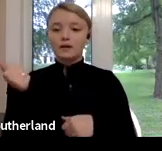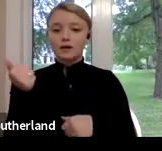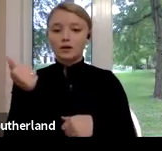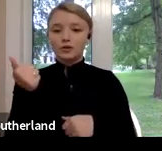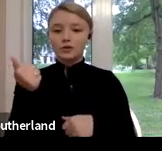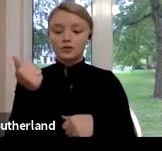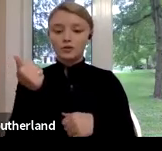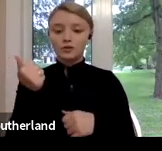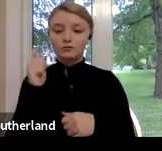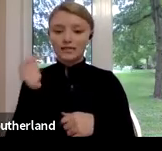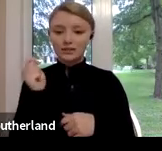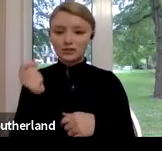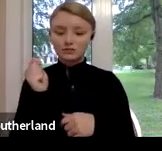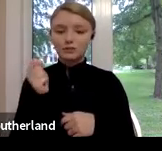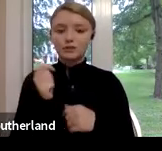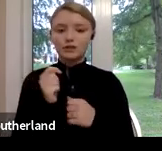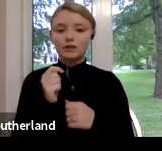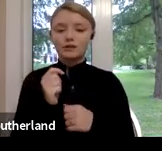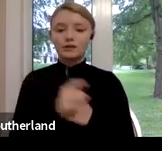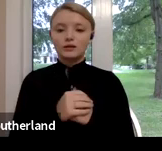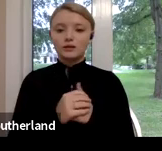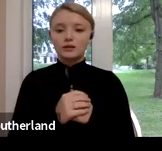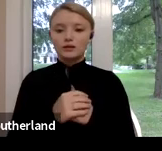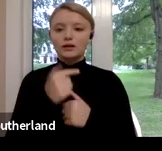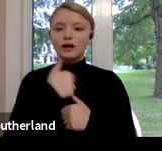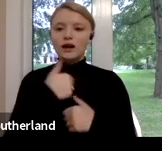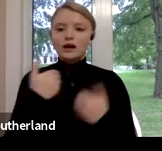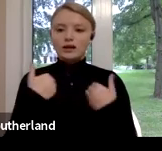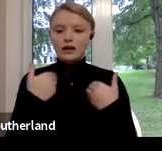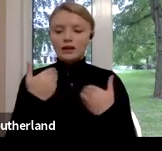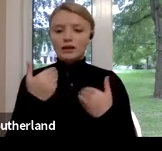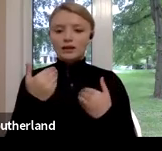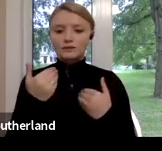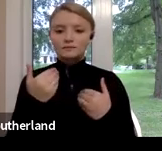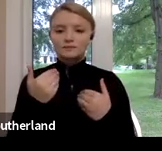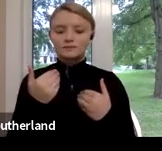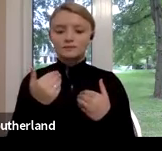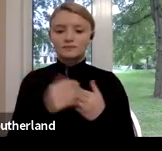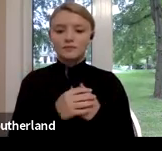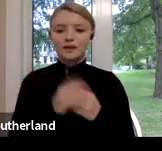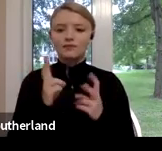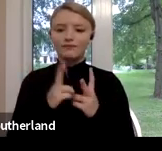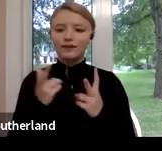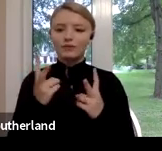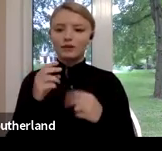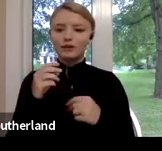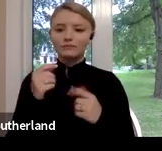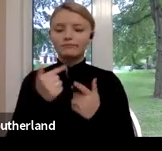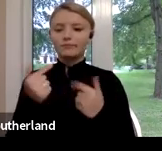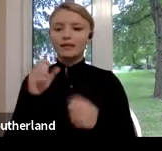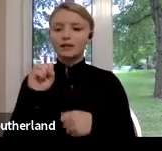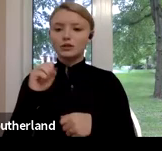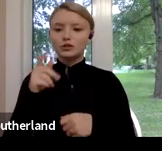my other testimony is that I had a very big super bug that is known